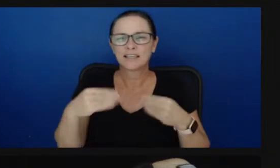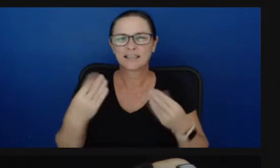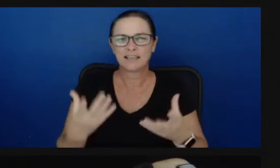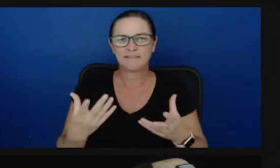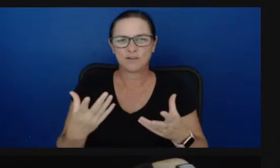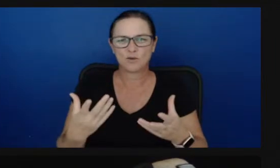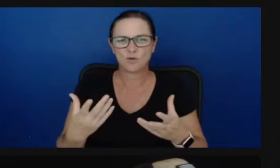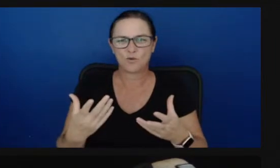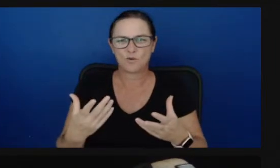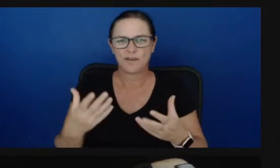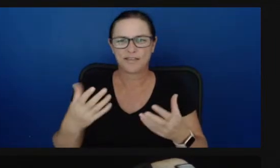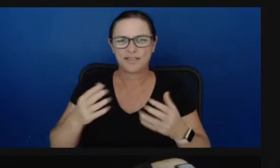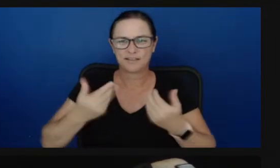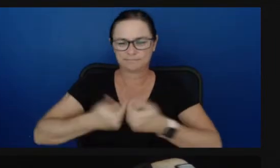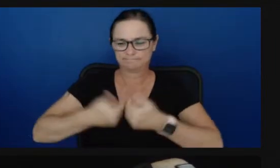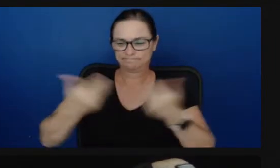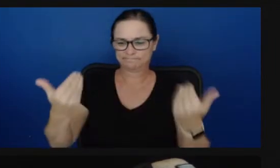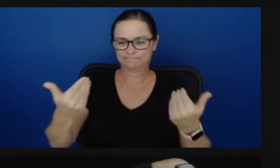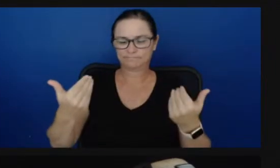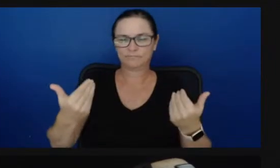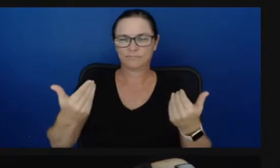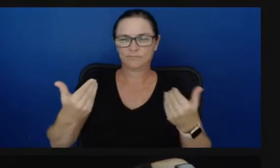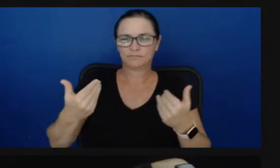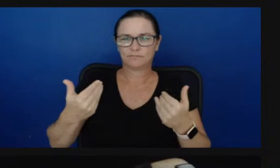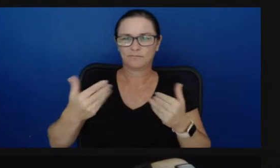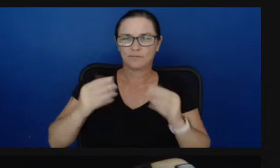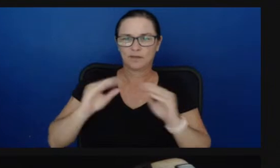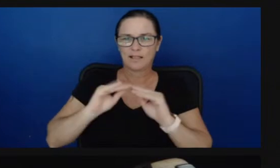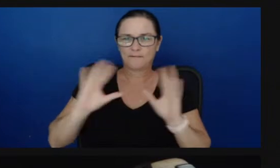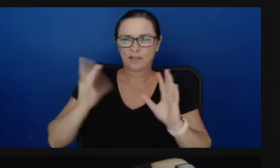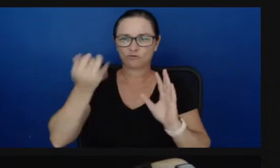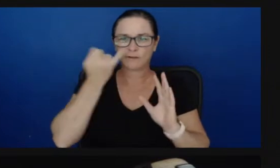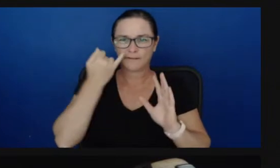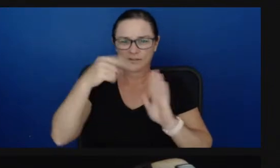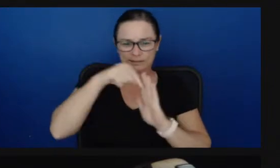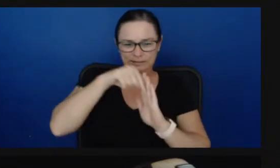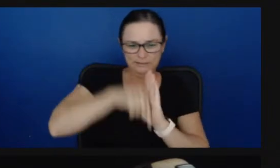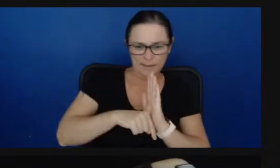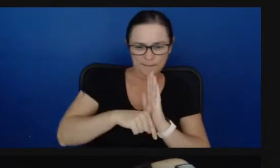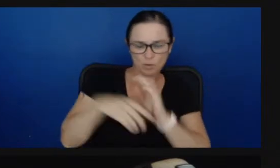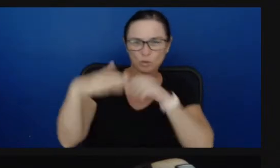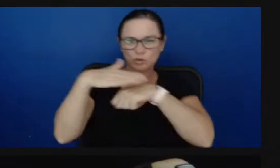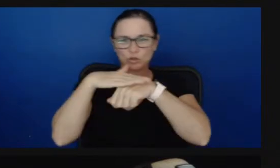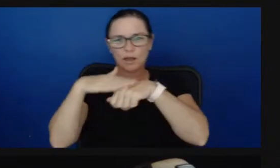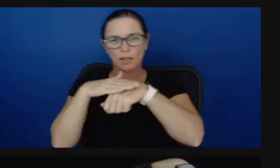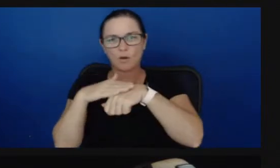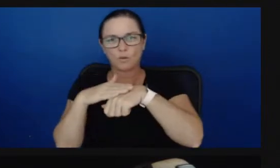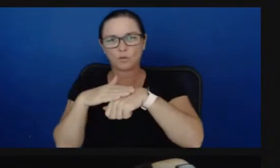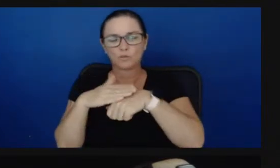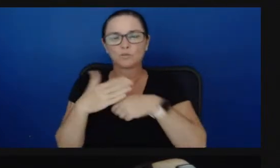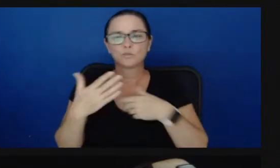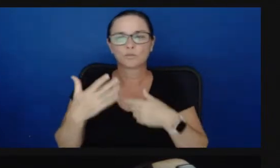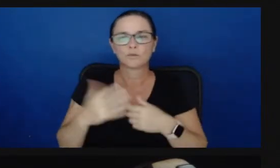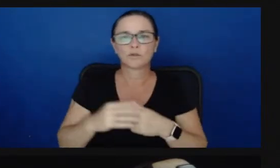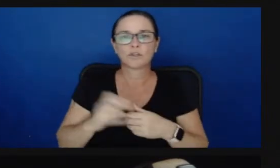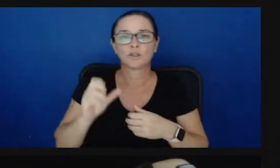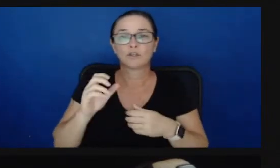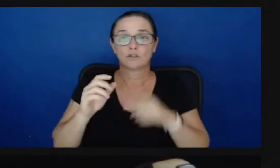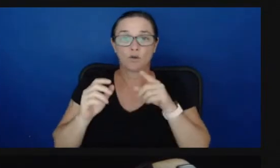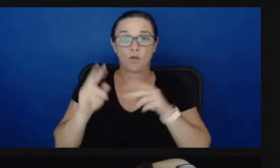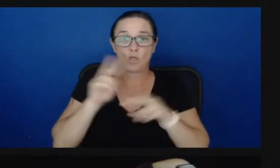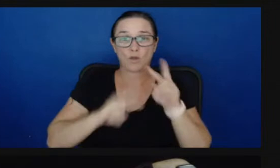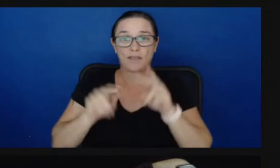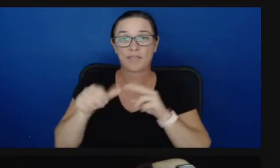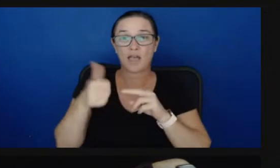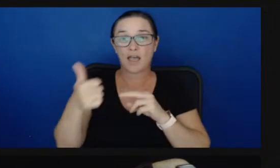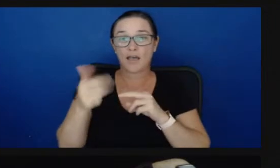depth. It's giving you the coloration by time. And I do like to turn to this other map that's on the main